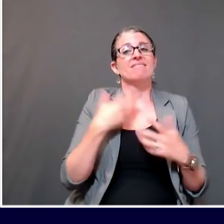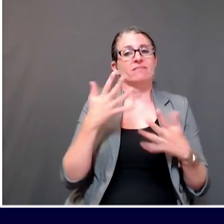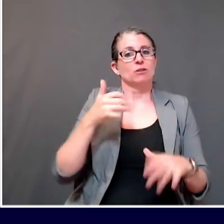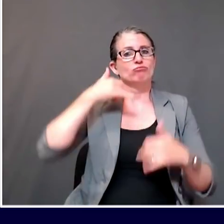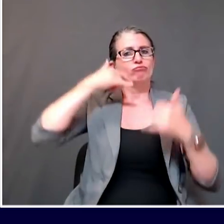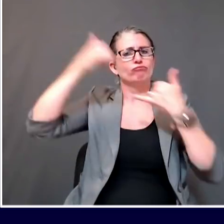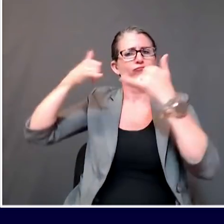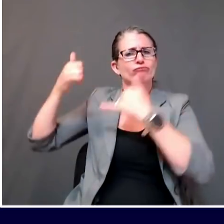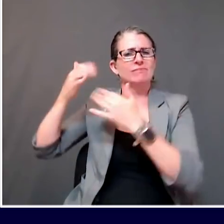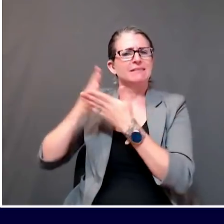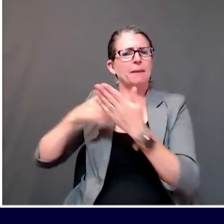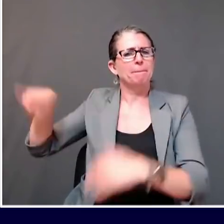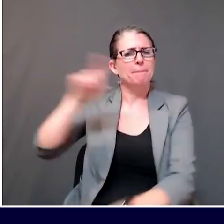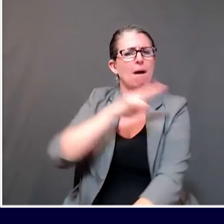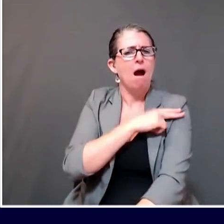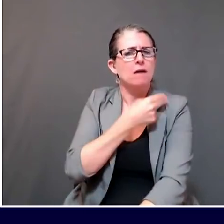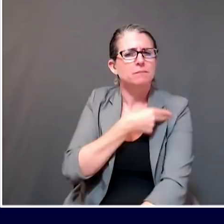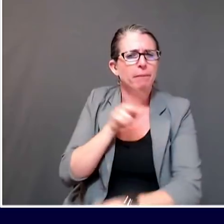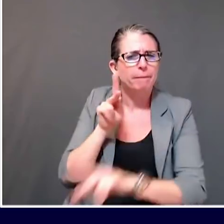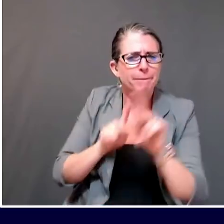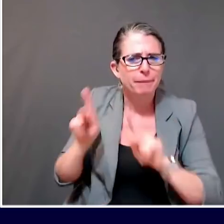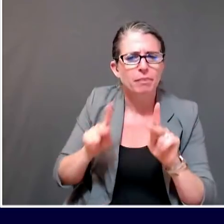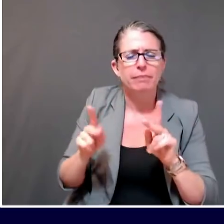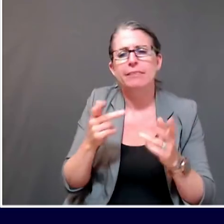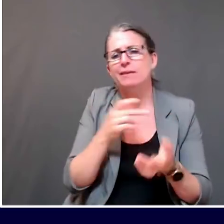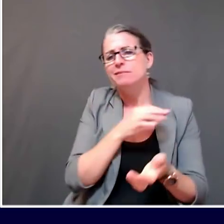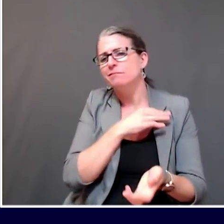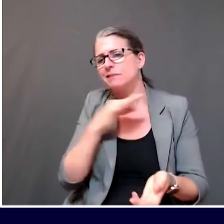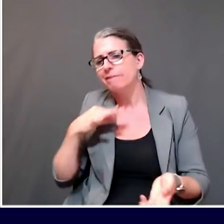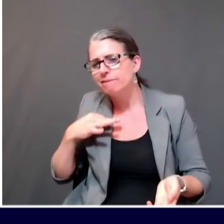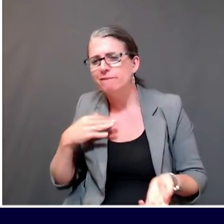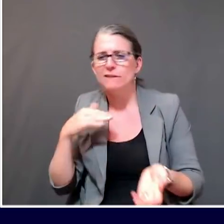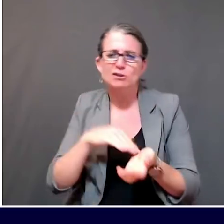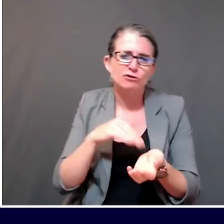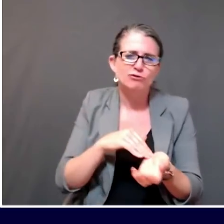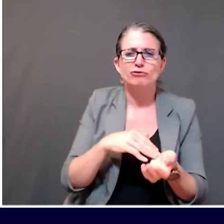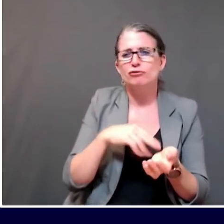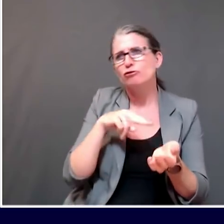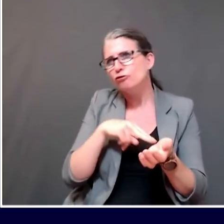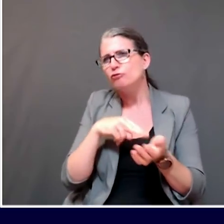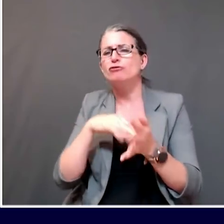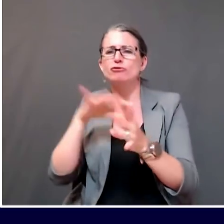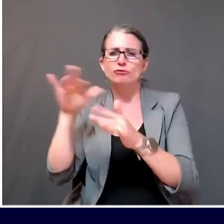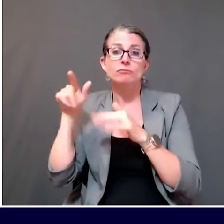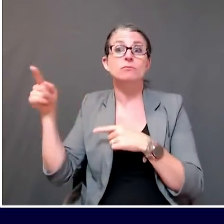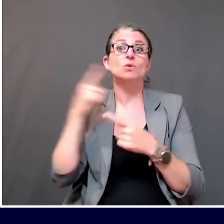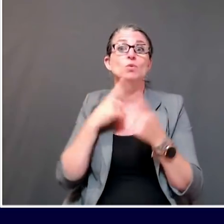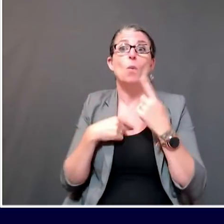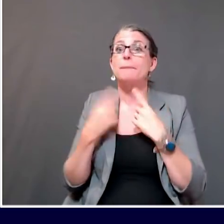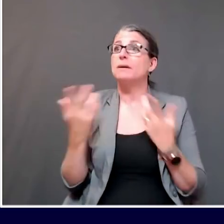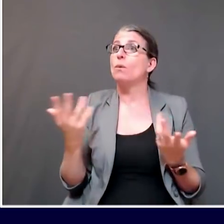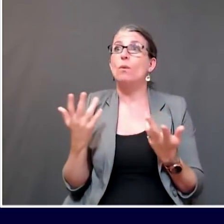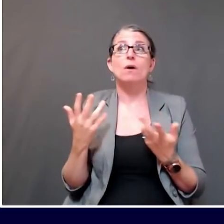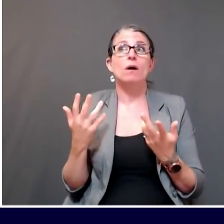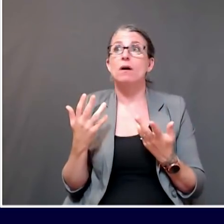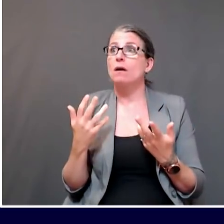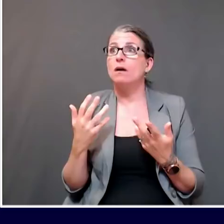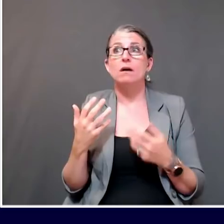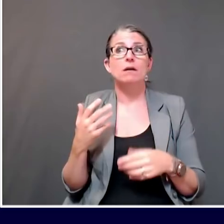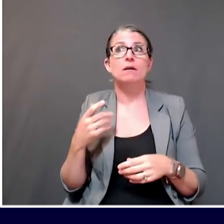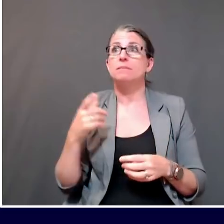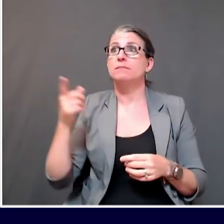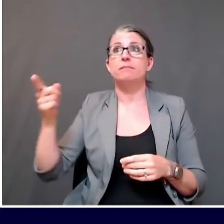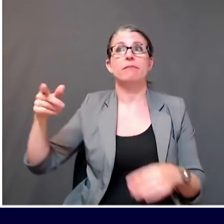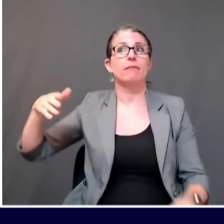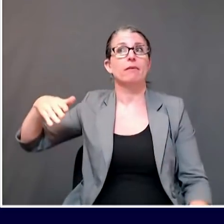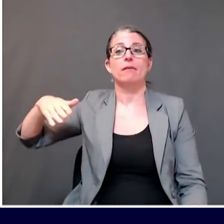that a few things, basically that they haven't all thrown open the doors yet based on that standing order from